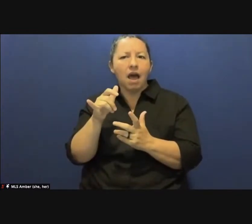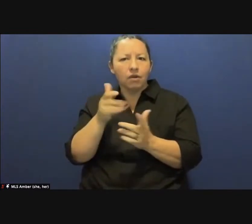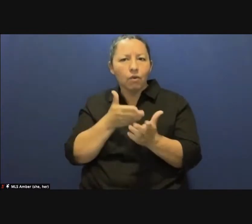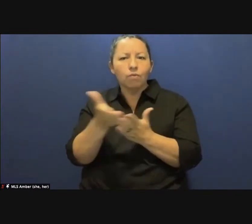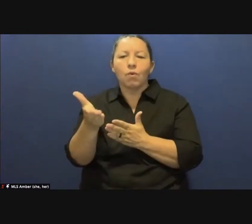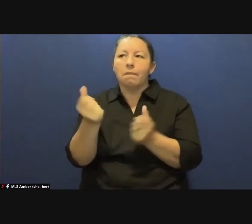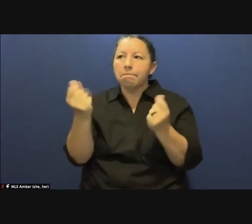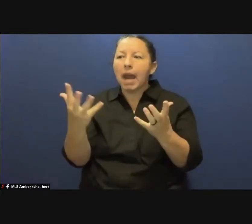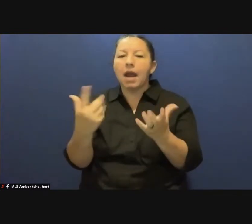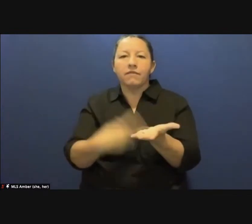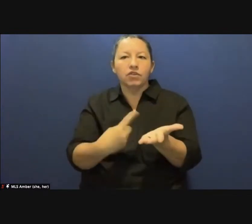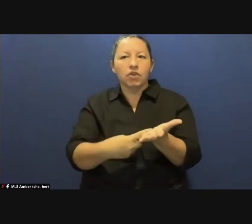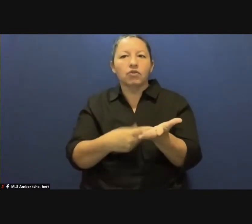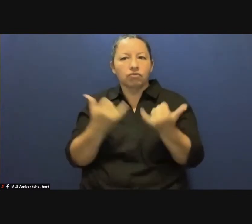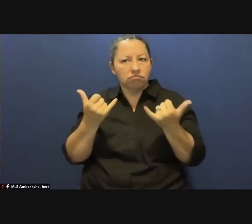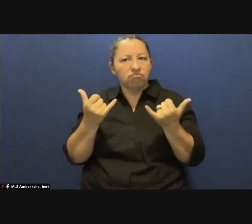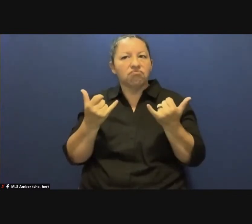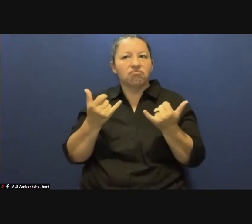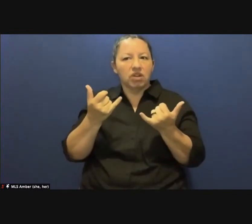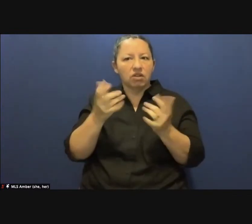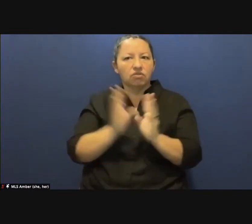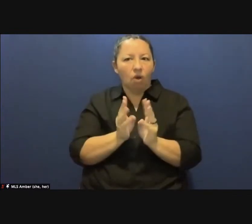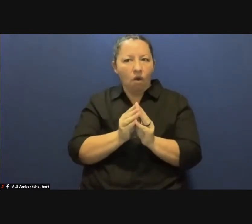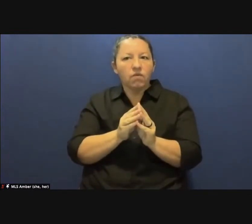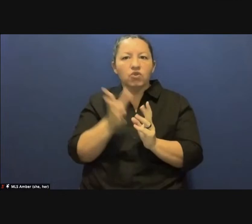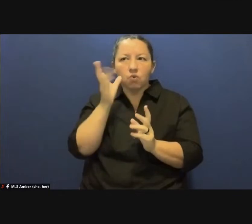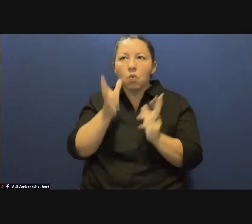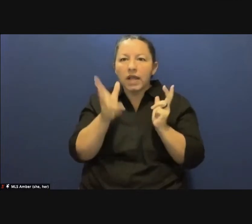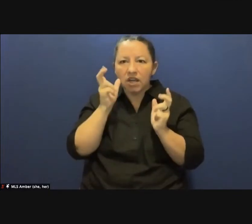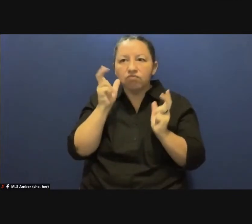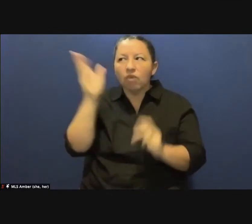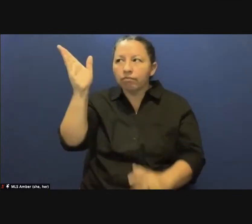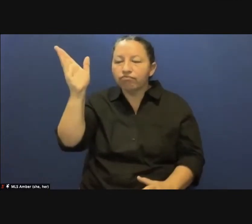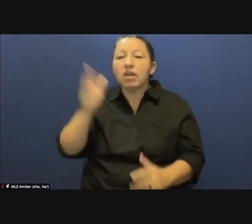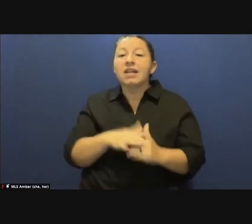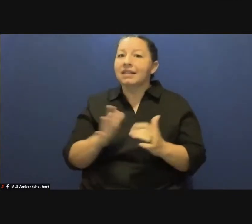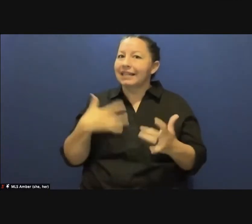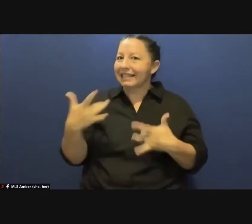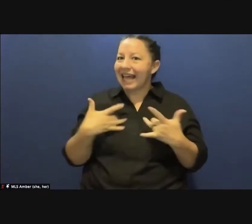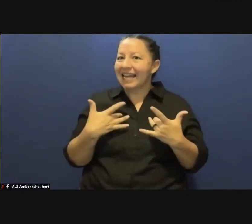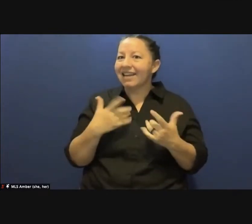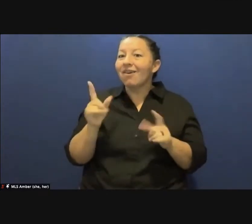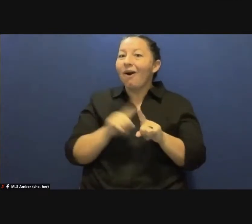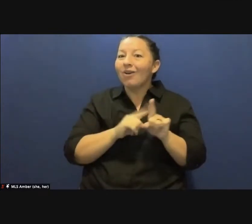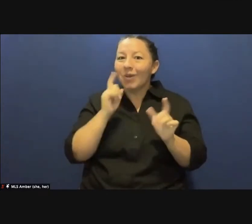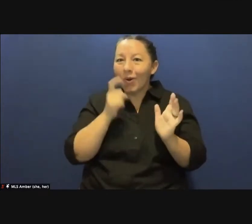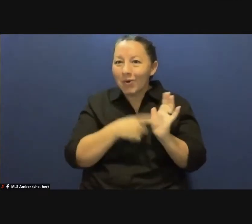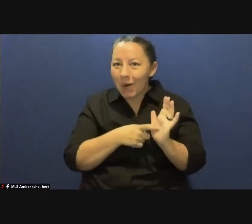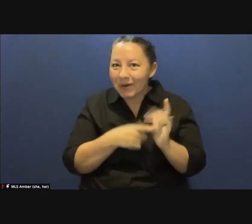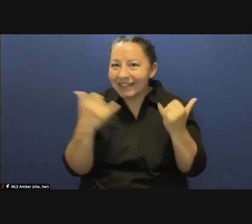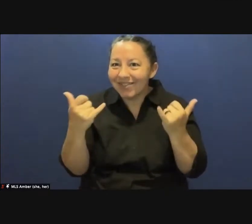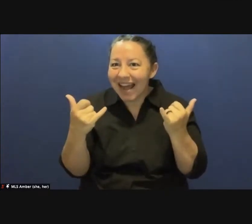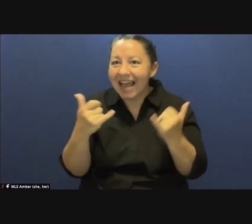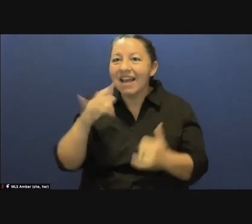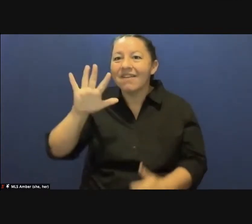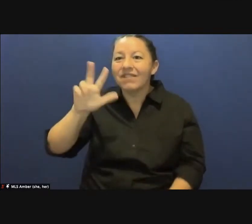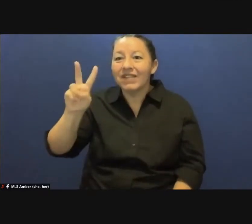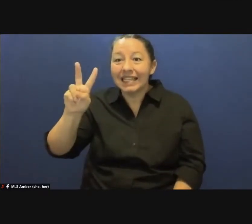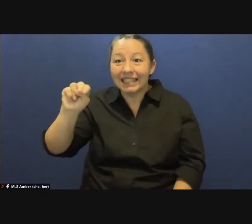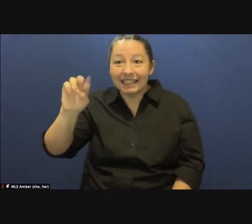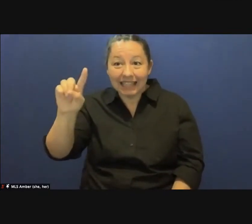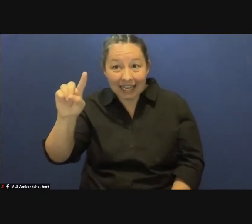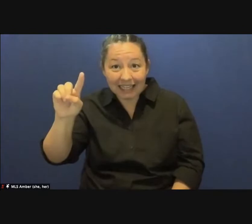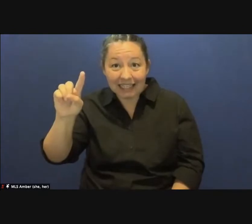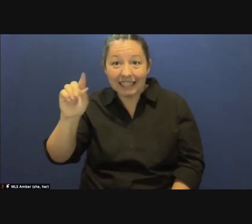conference. So very, very exciting. I should note as well that today is the 52nd anniversary